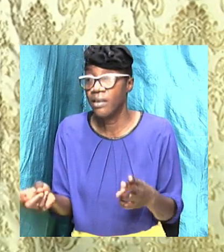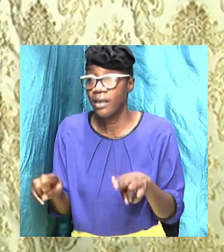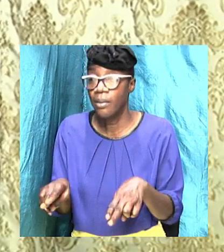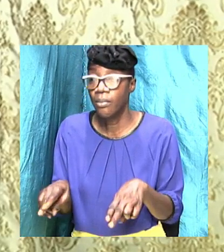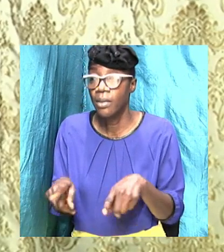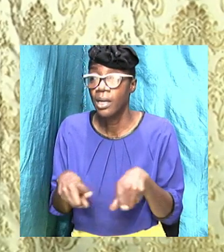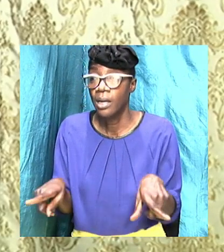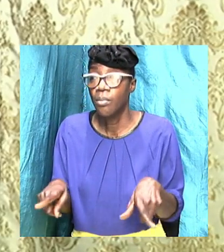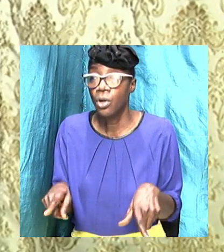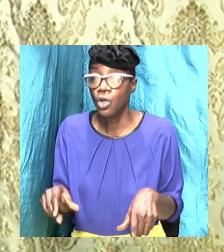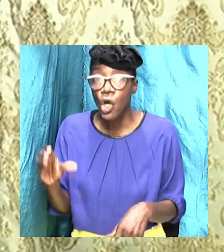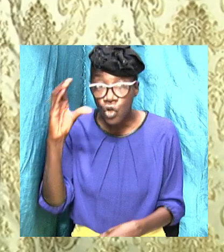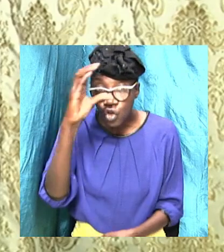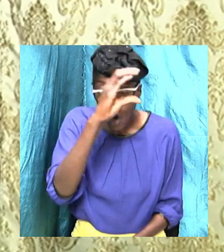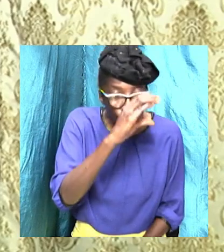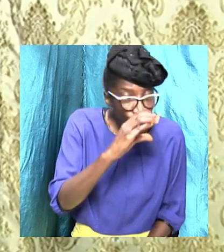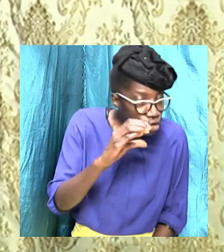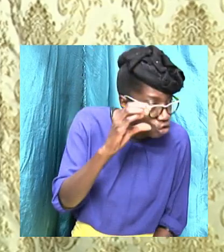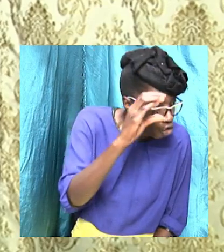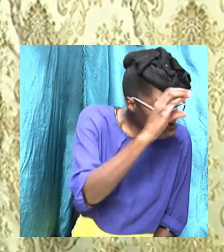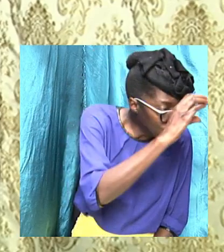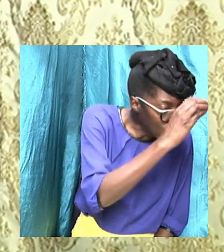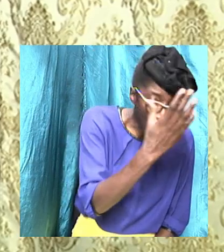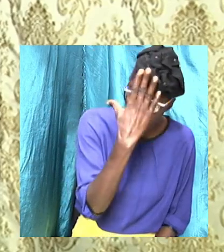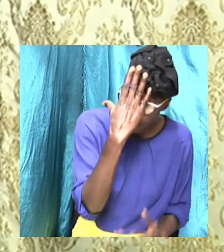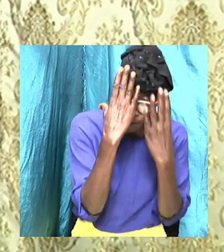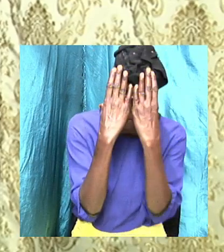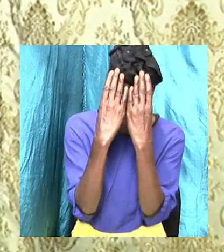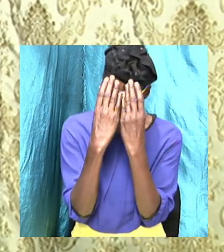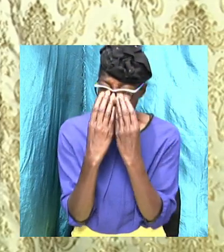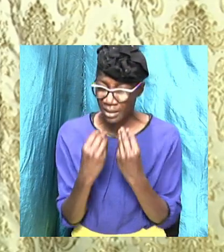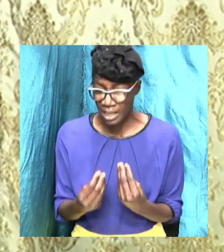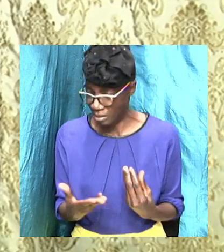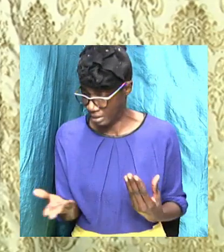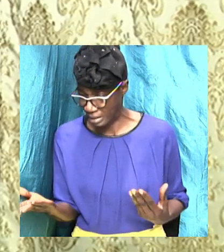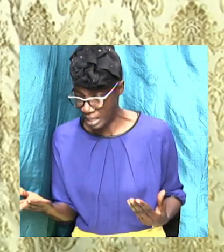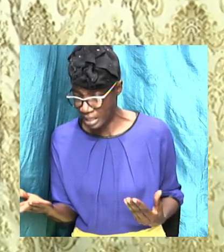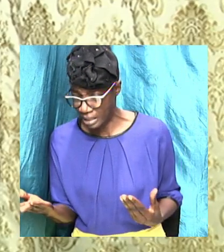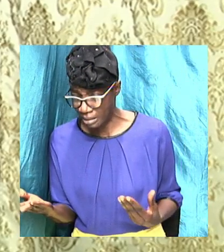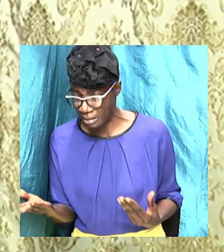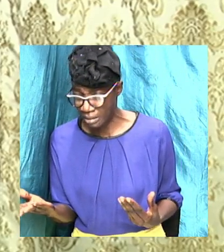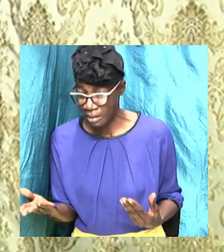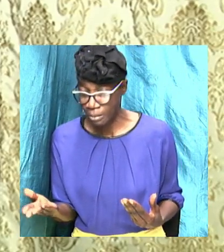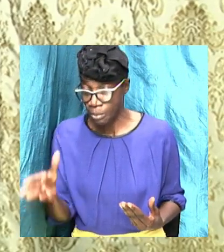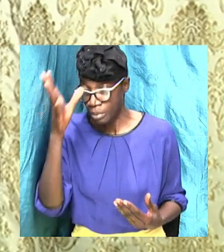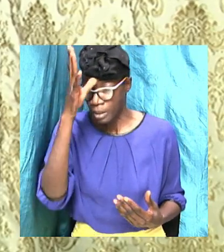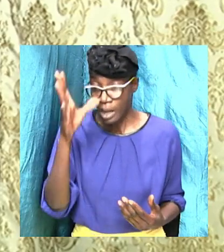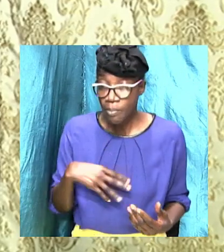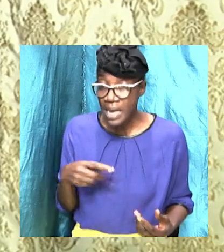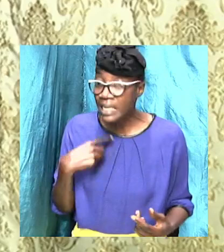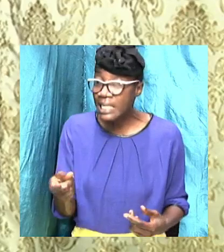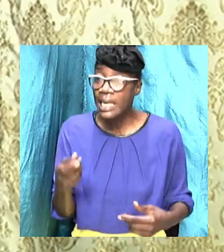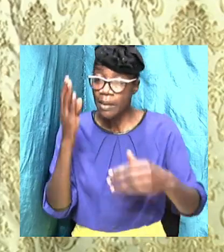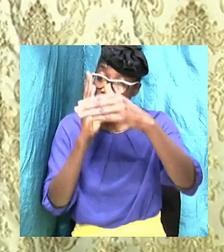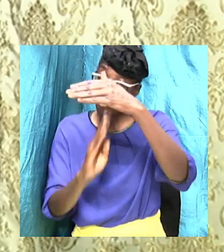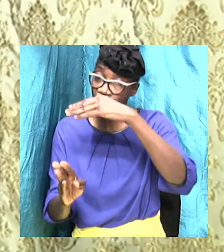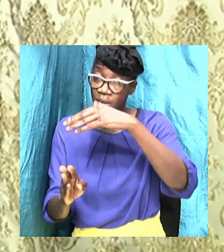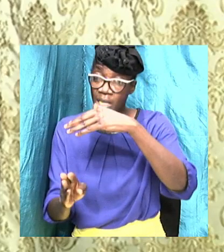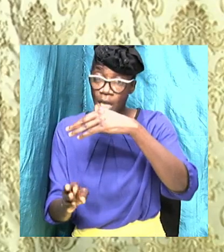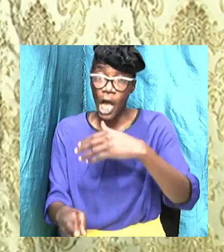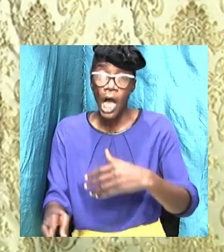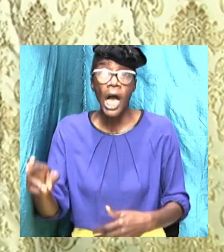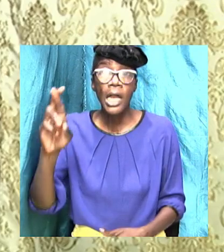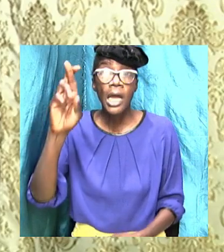But some serious things that are happening. You have some men that are saying that they are prophets, and they come on radio and they come on